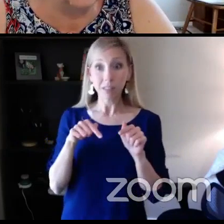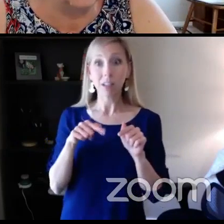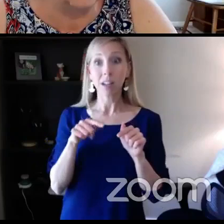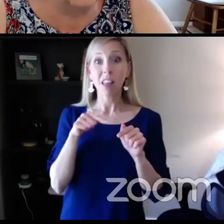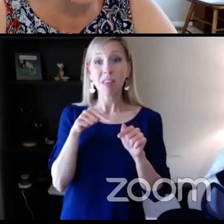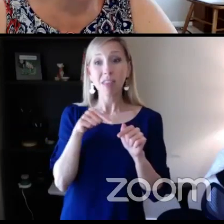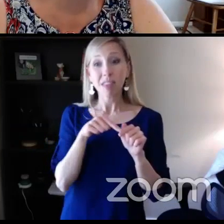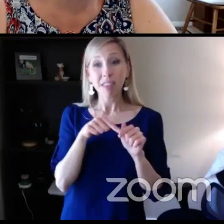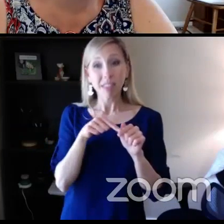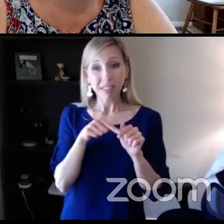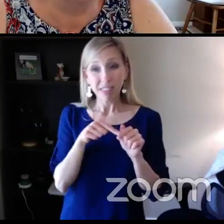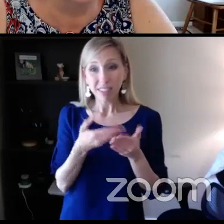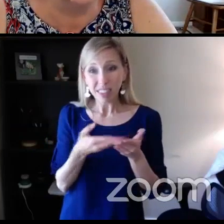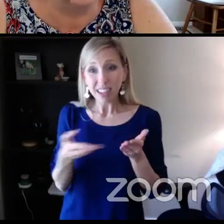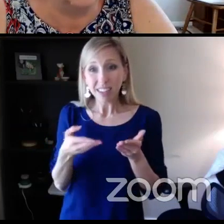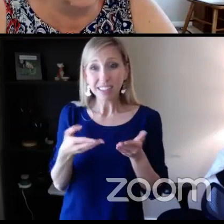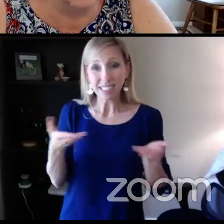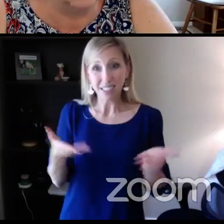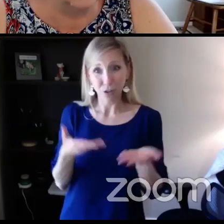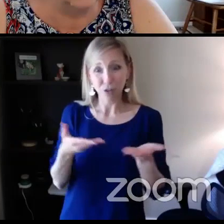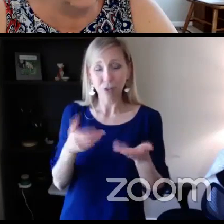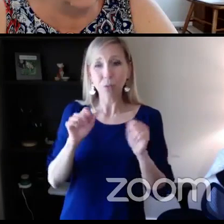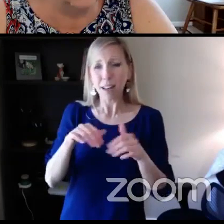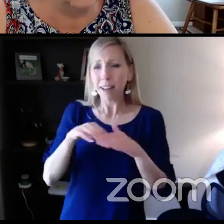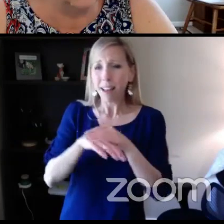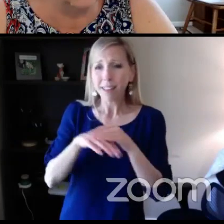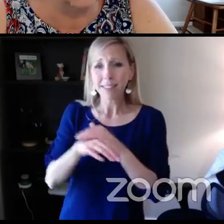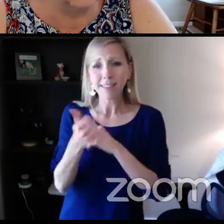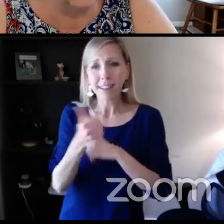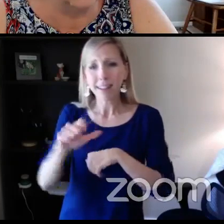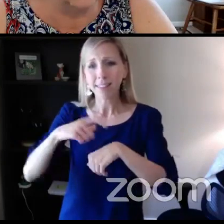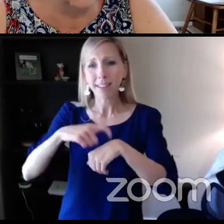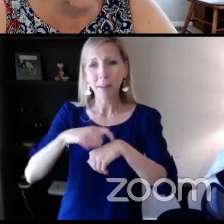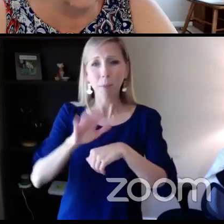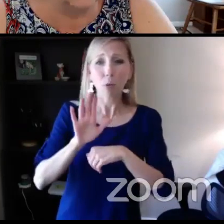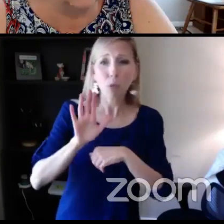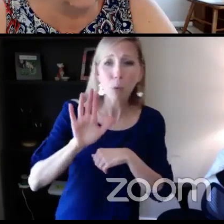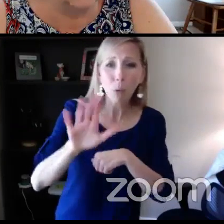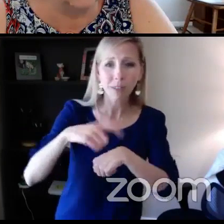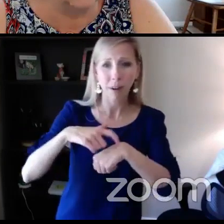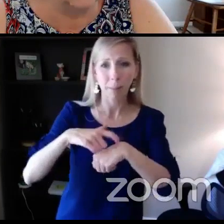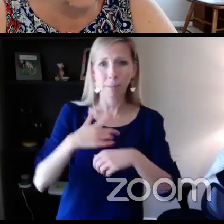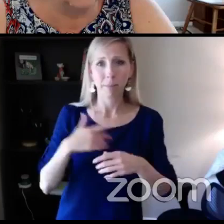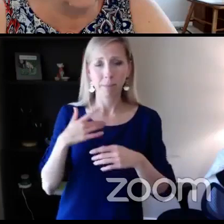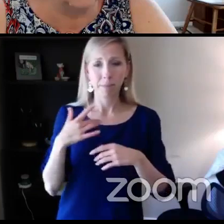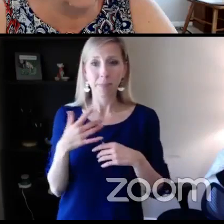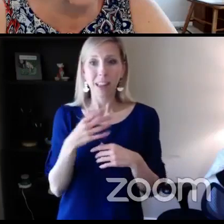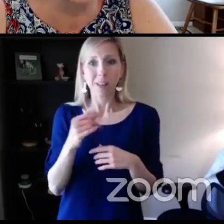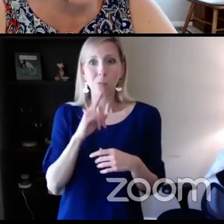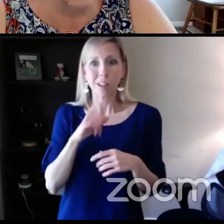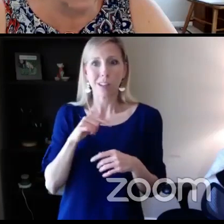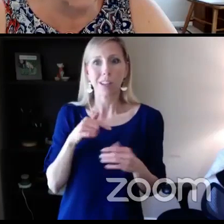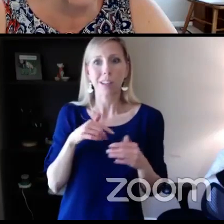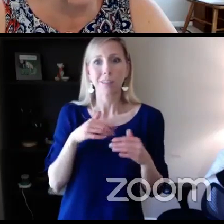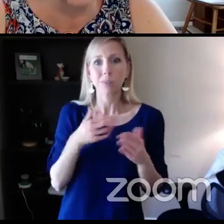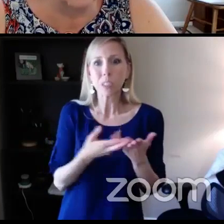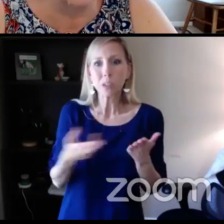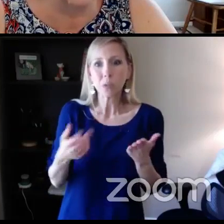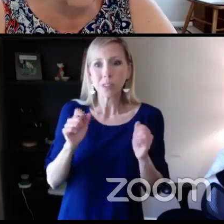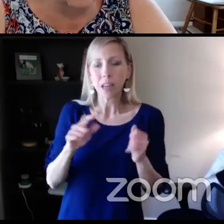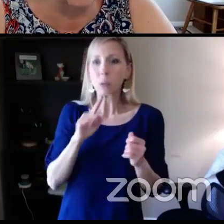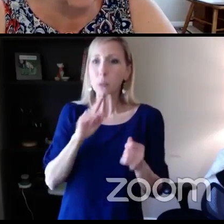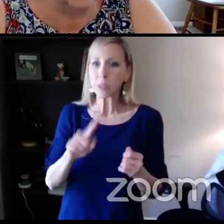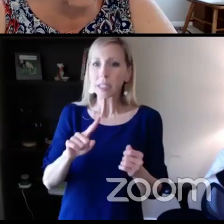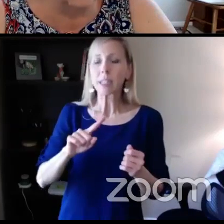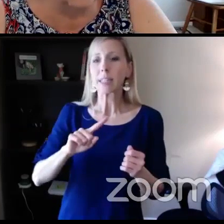own time. You can access these resources that really encompass the whole child, which I think is beautiful. You guys have